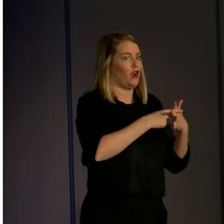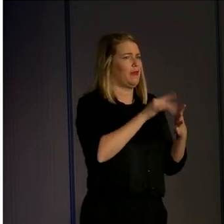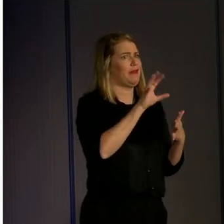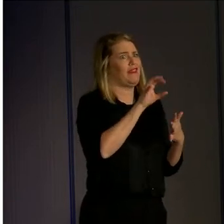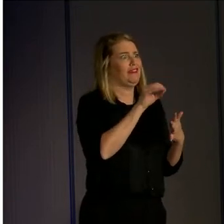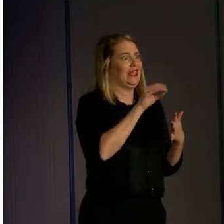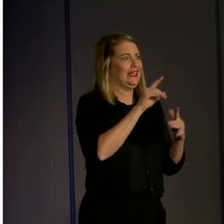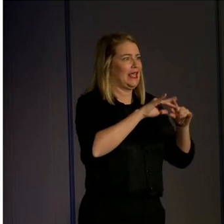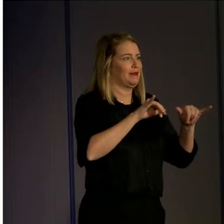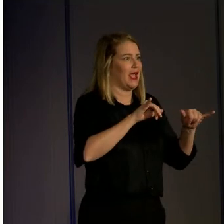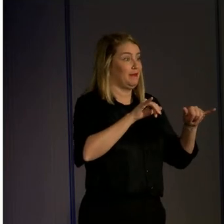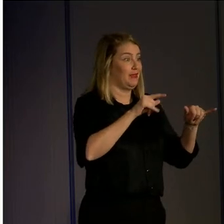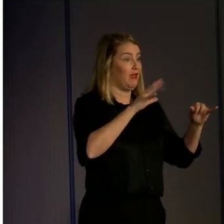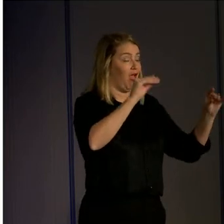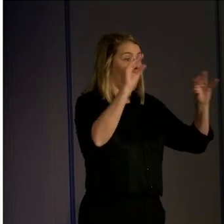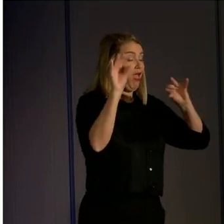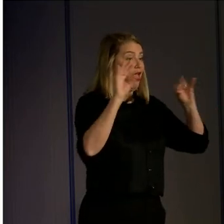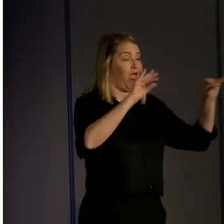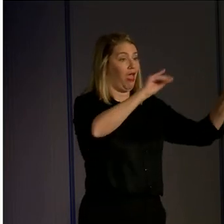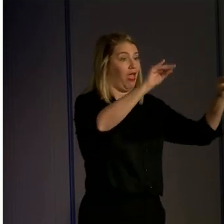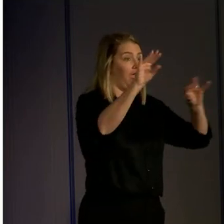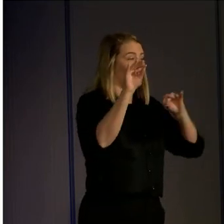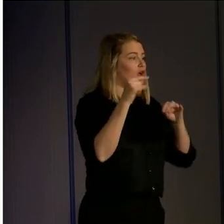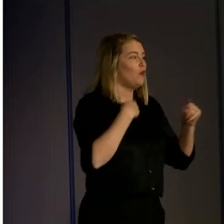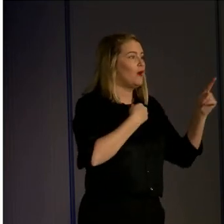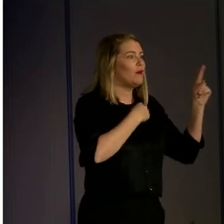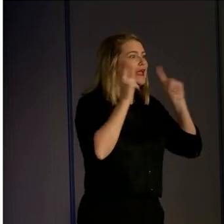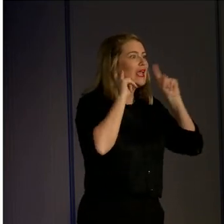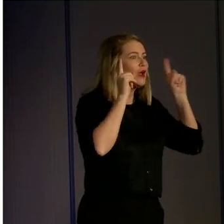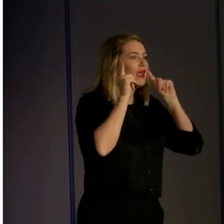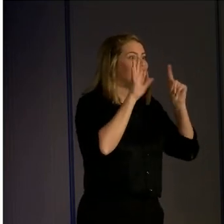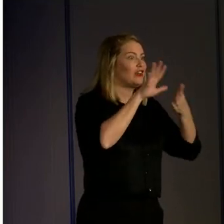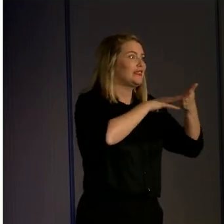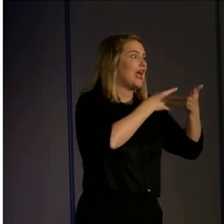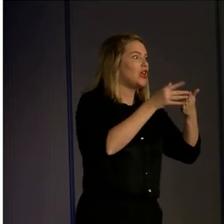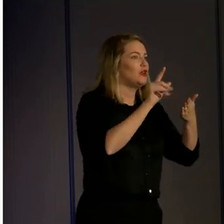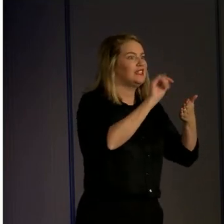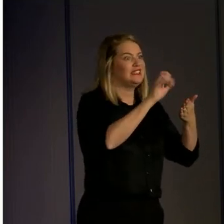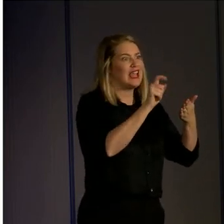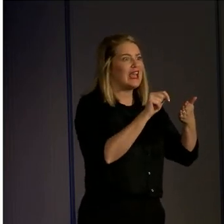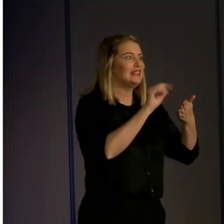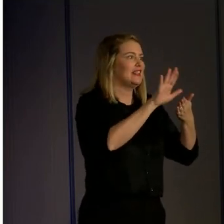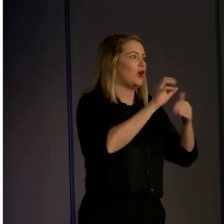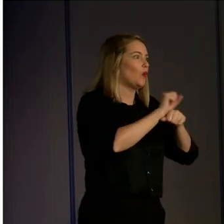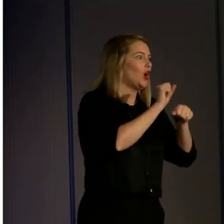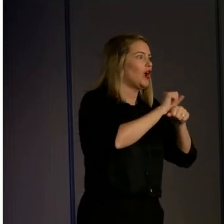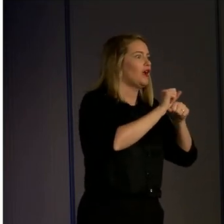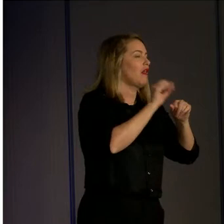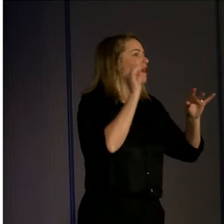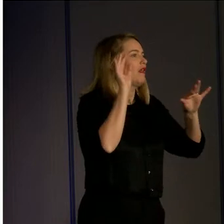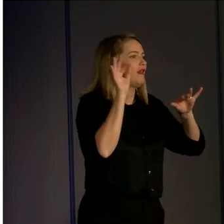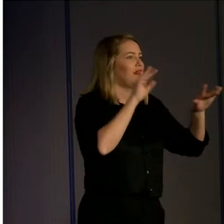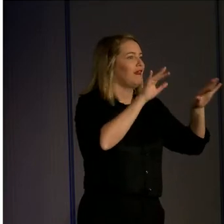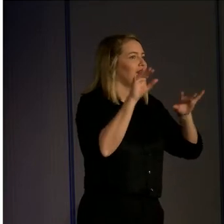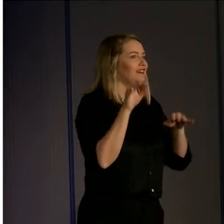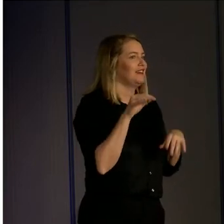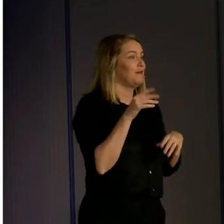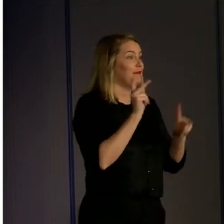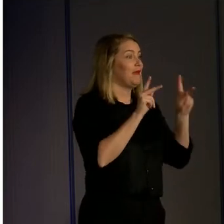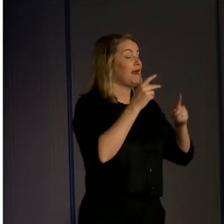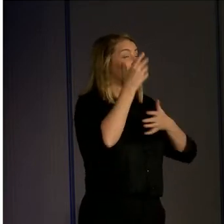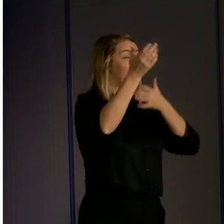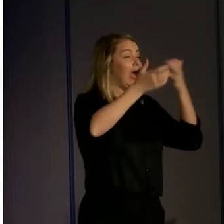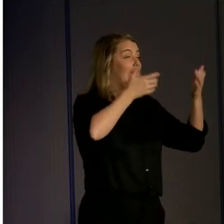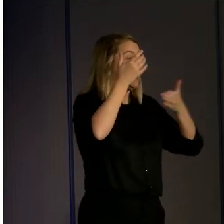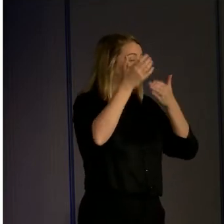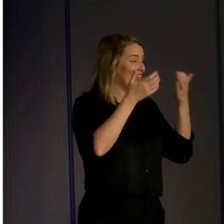same time. We were hearing each other's schedules, their text messages, their work. People started yelling